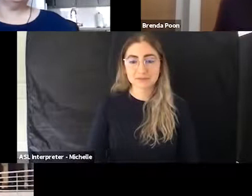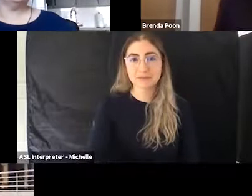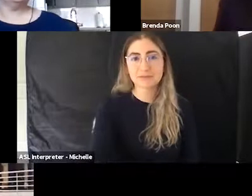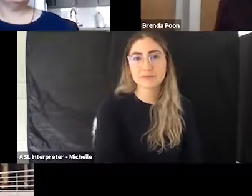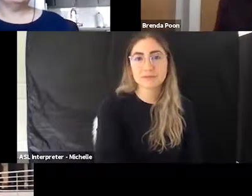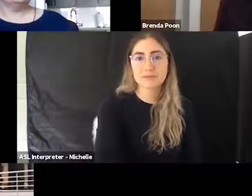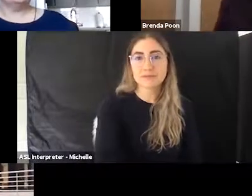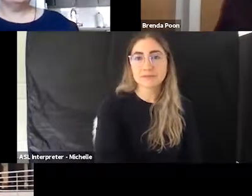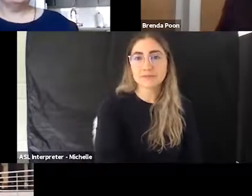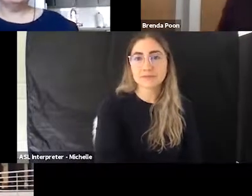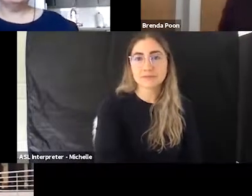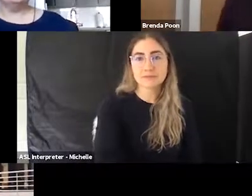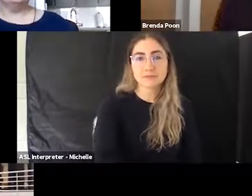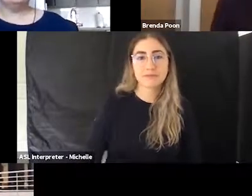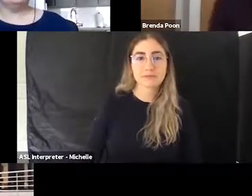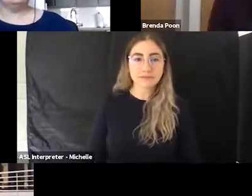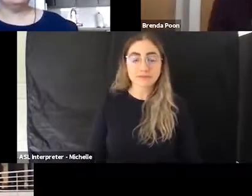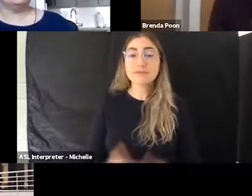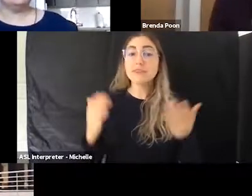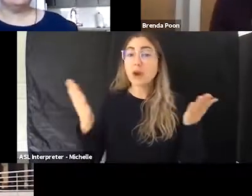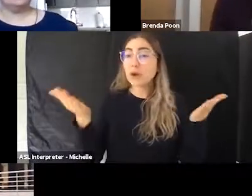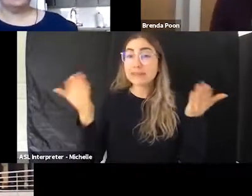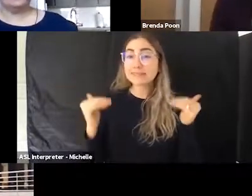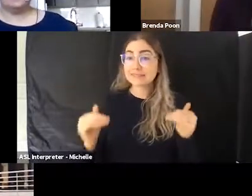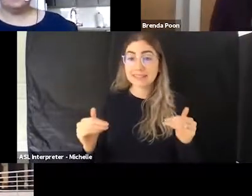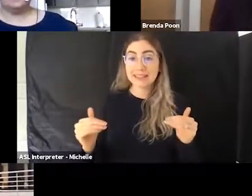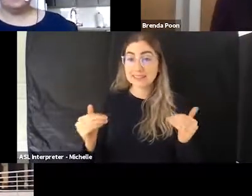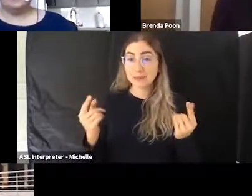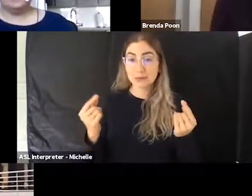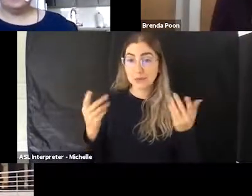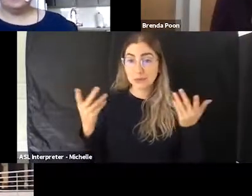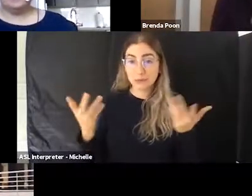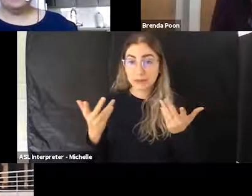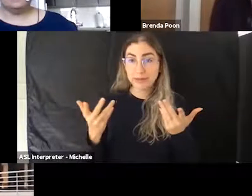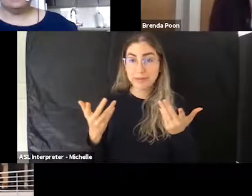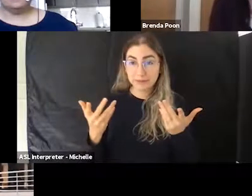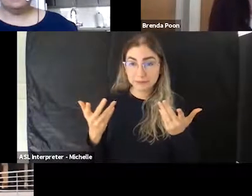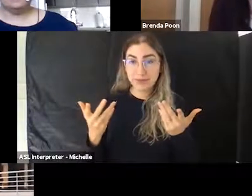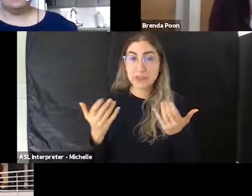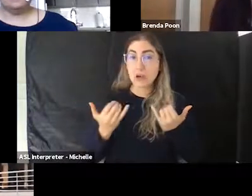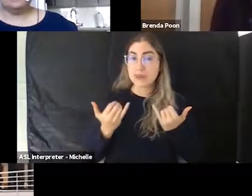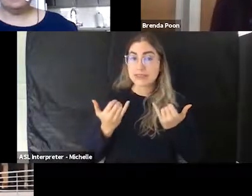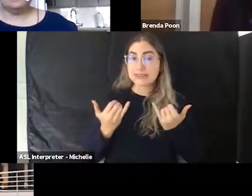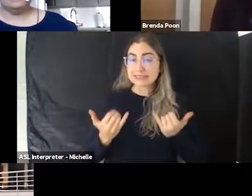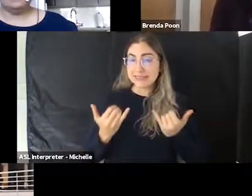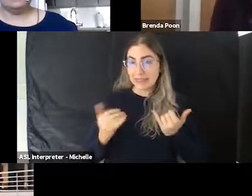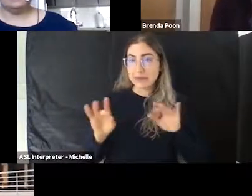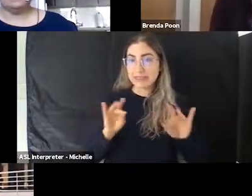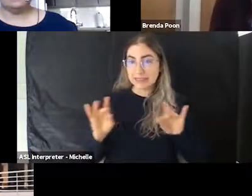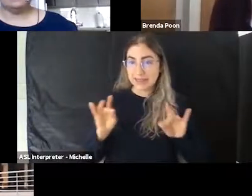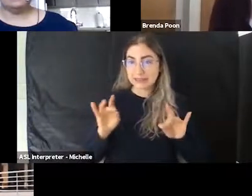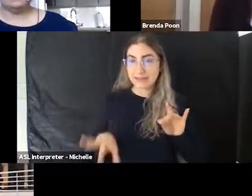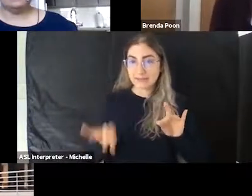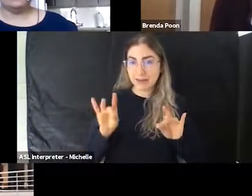here. In terms of next steps, we did present the selected findings today, but we also are